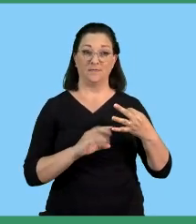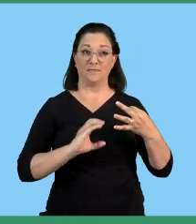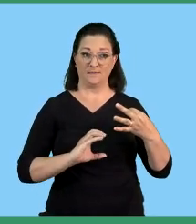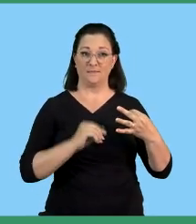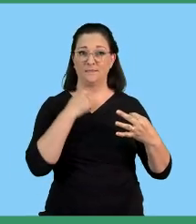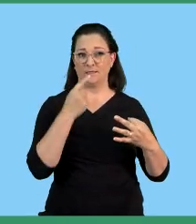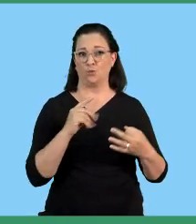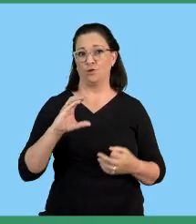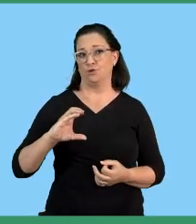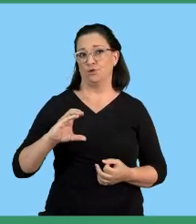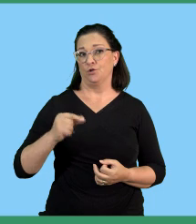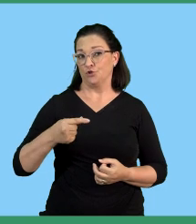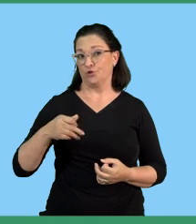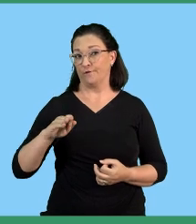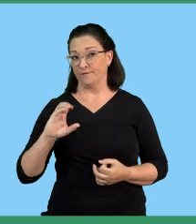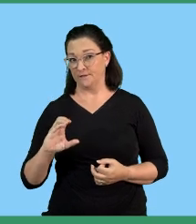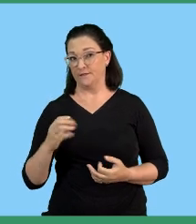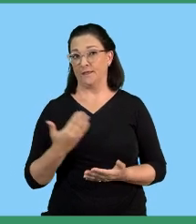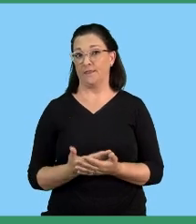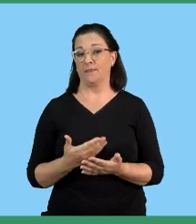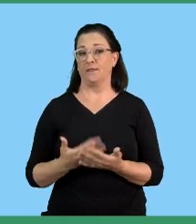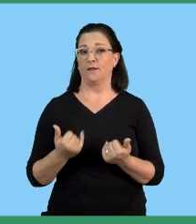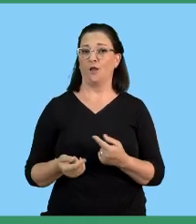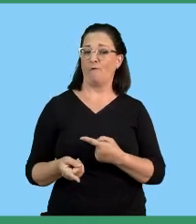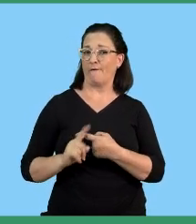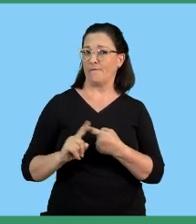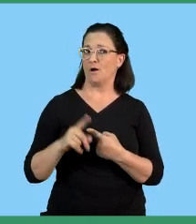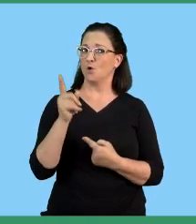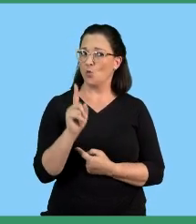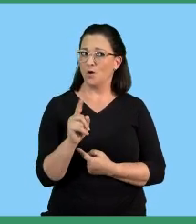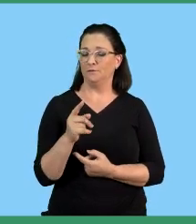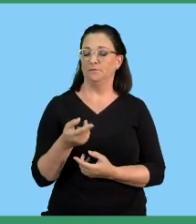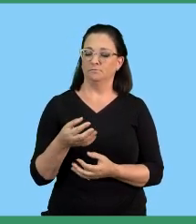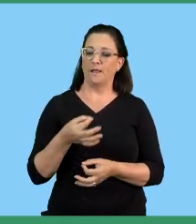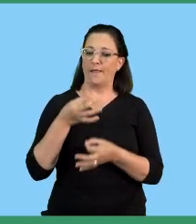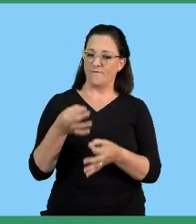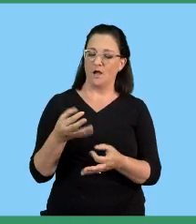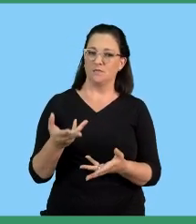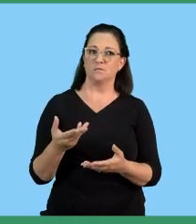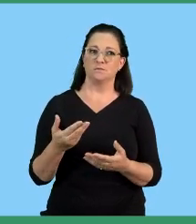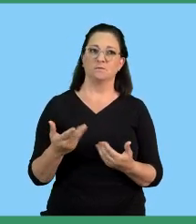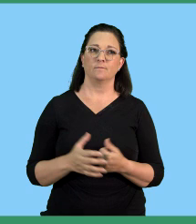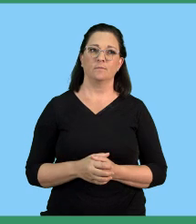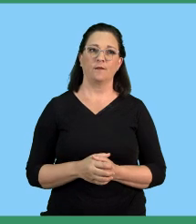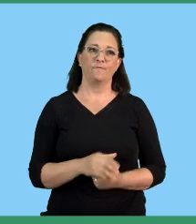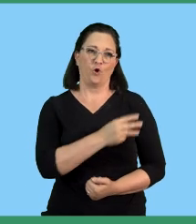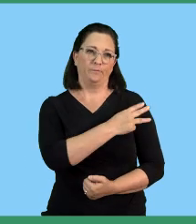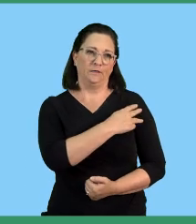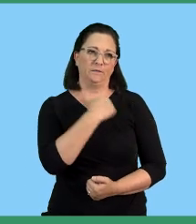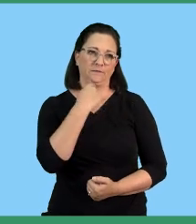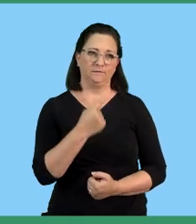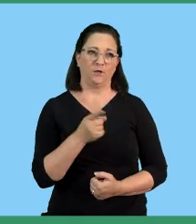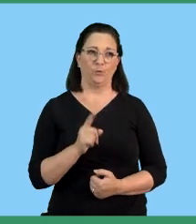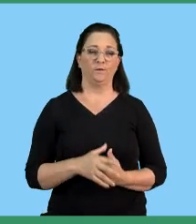the management of GFC on the advantages of intensive strategies. So what are the positives of intensive